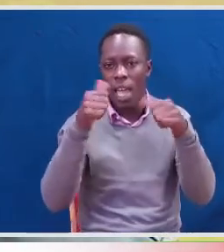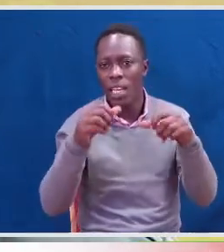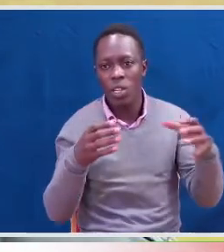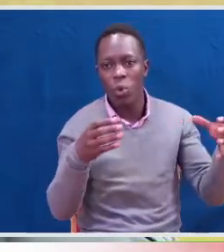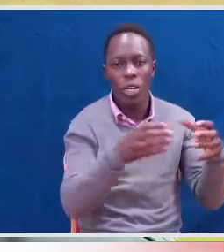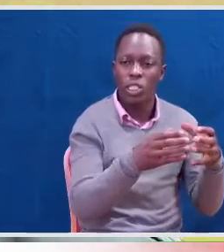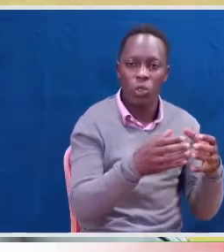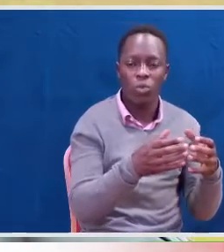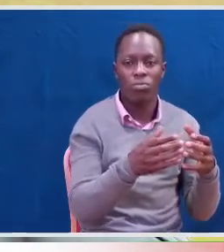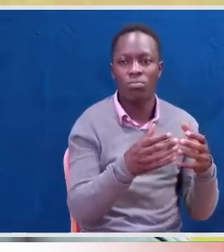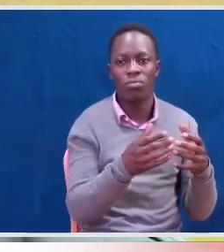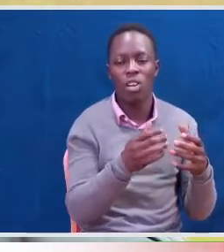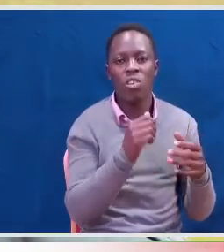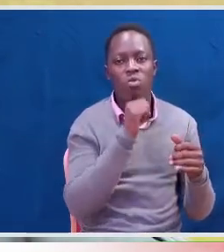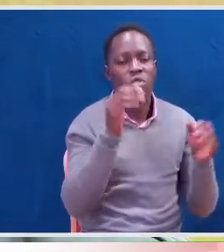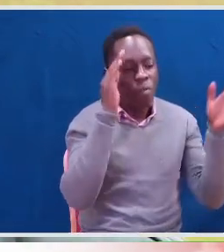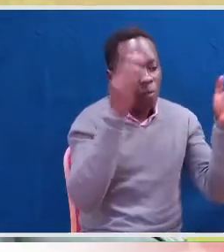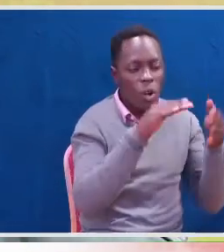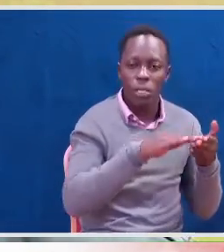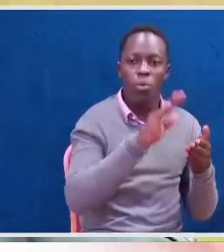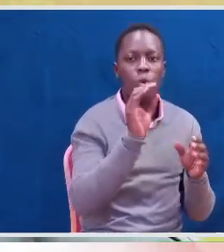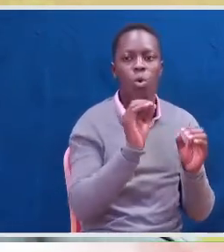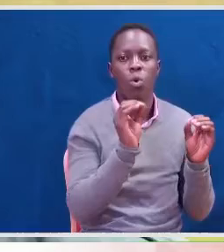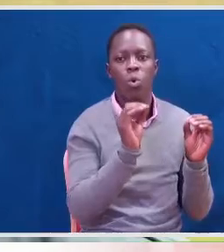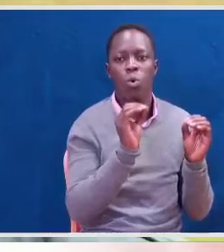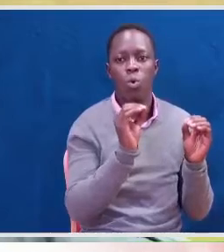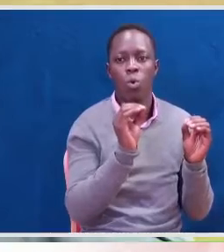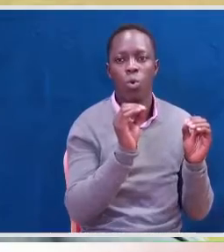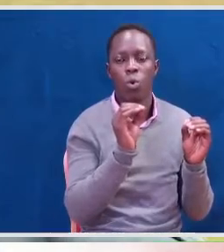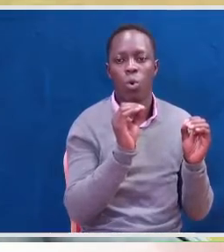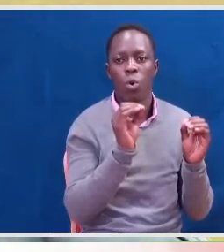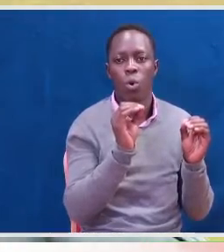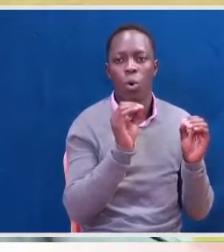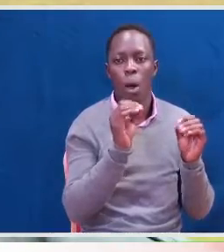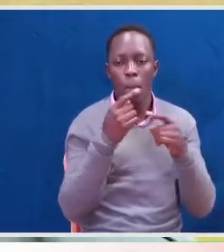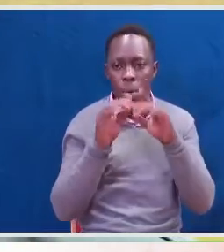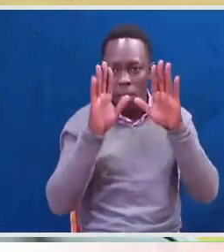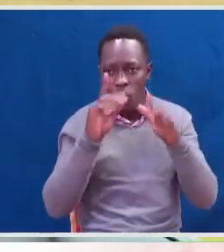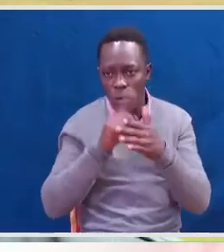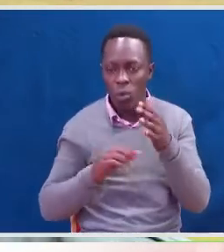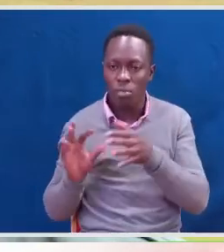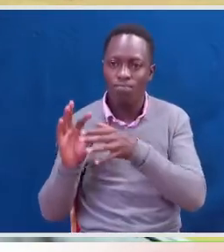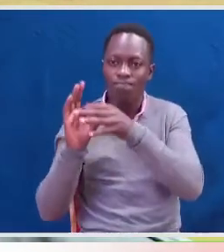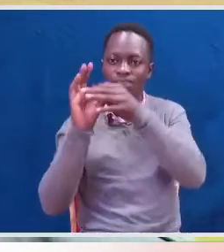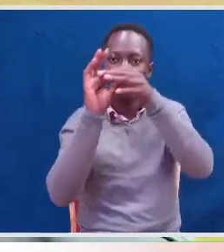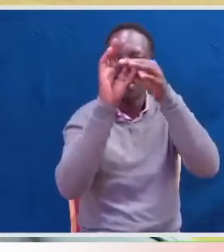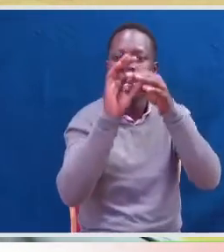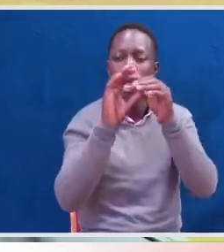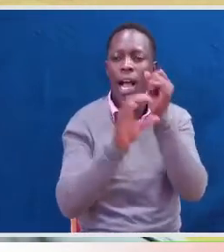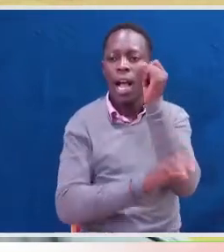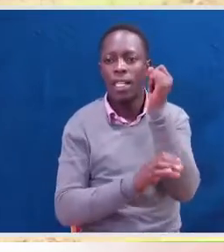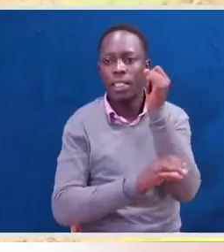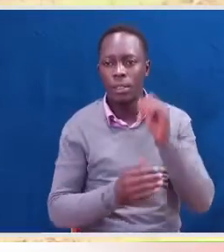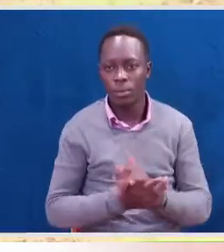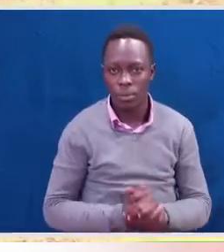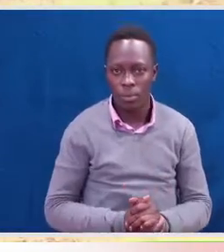don't mind it. We don't mind a coalition which works for the country and which serve the same ideology as the Wiper